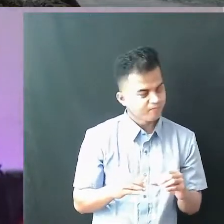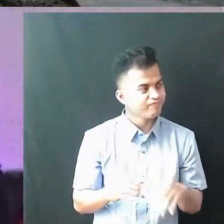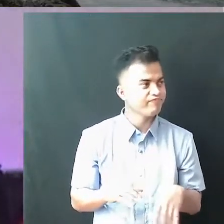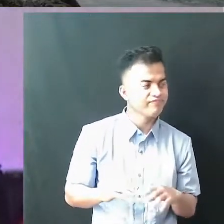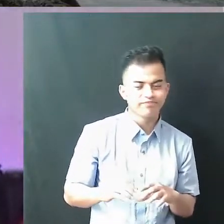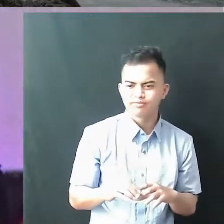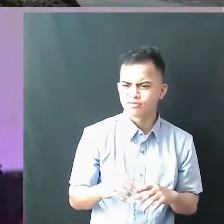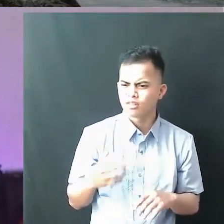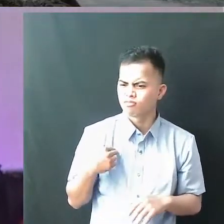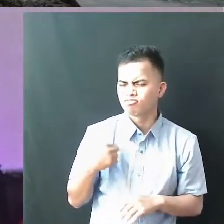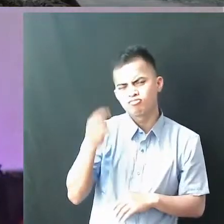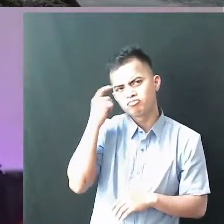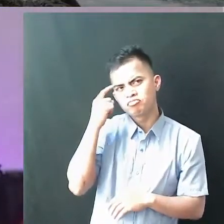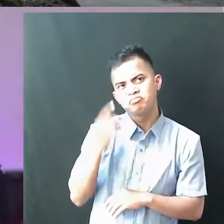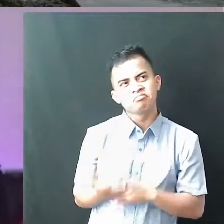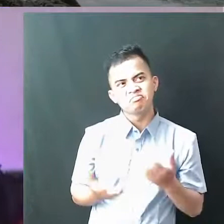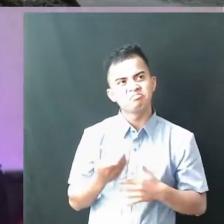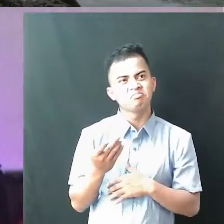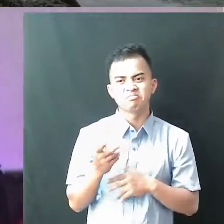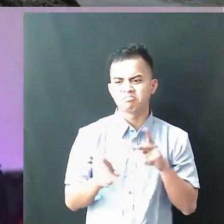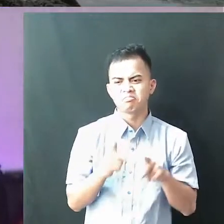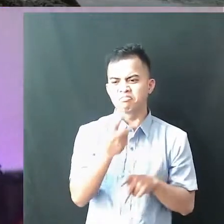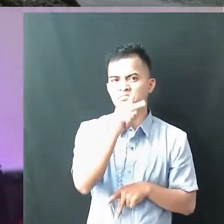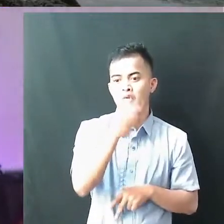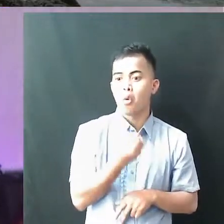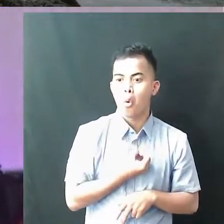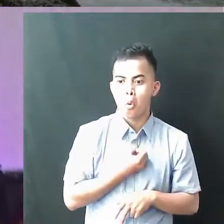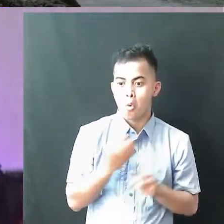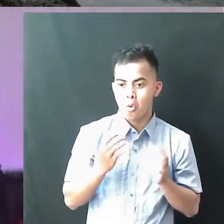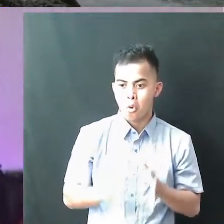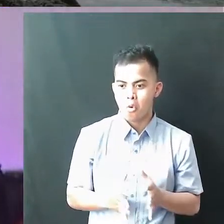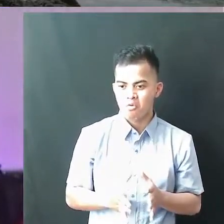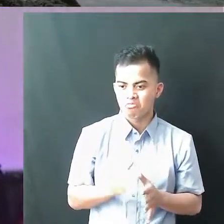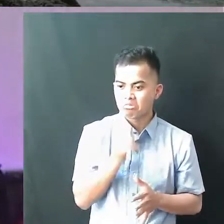are not religious, because I was looking at one of their books,